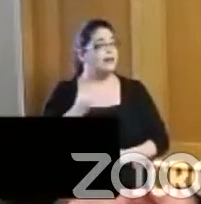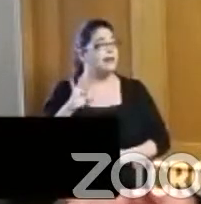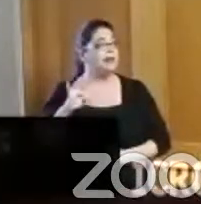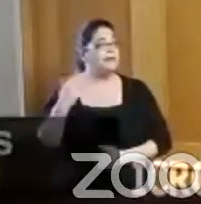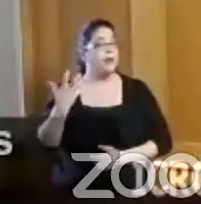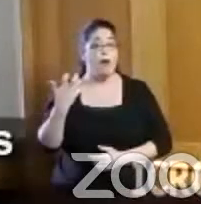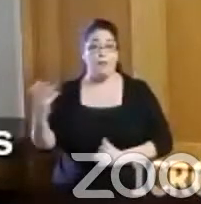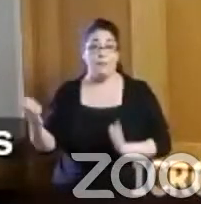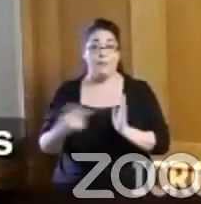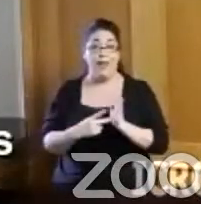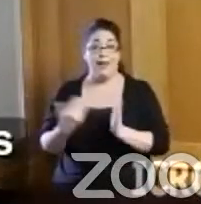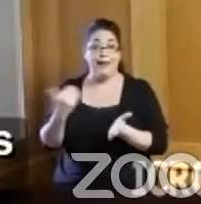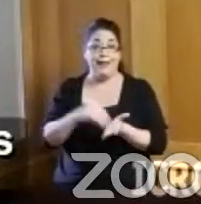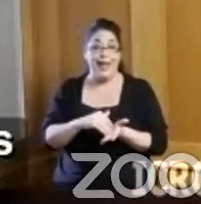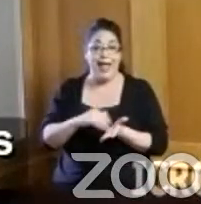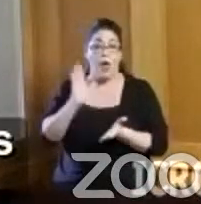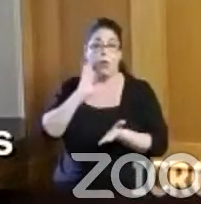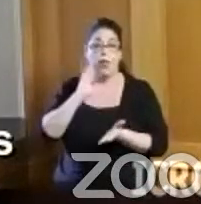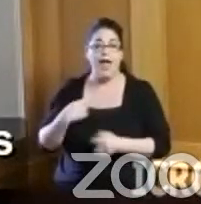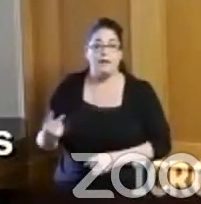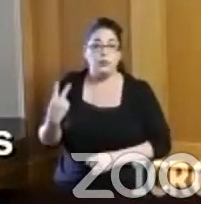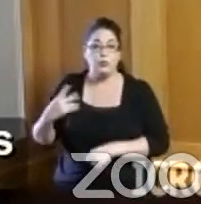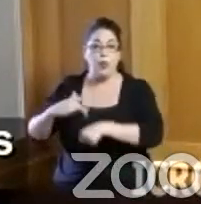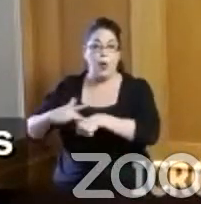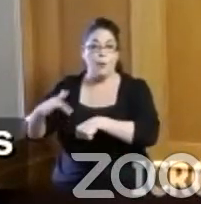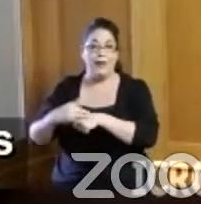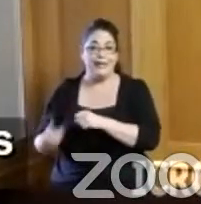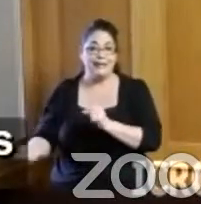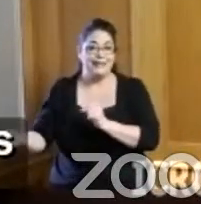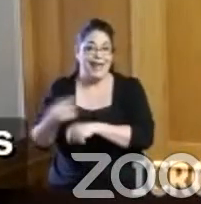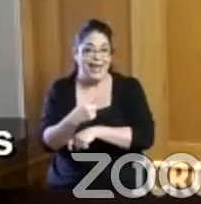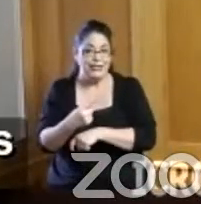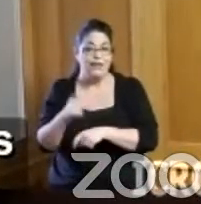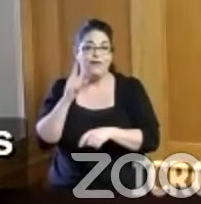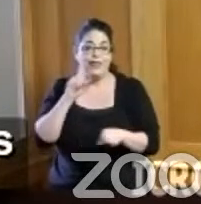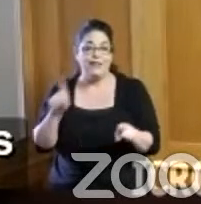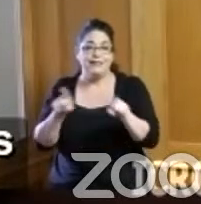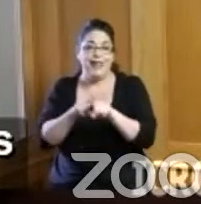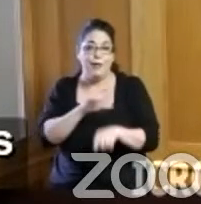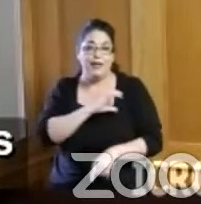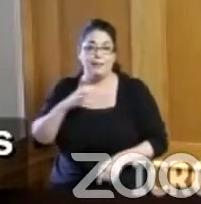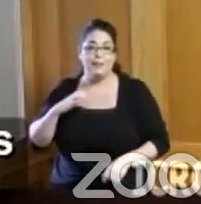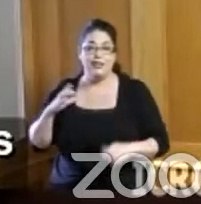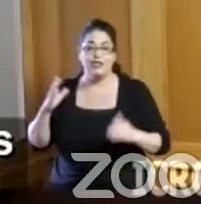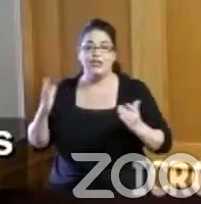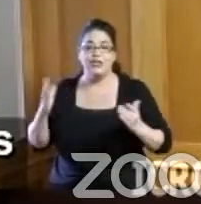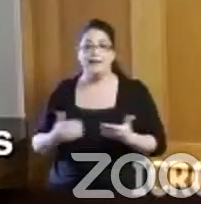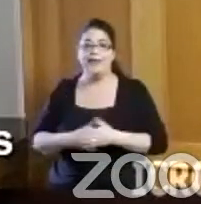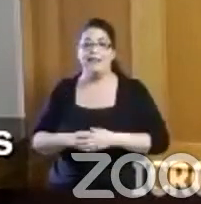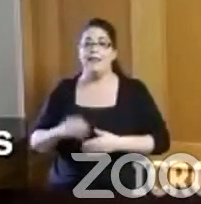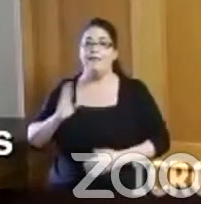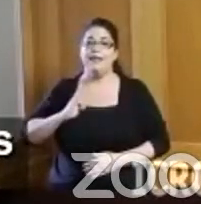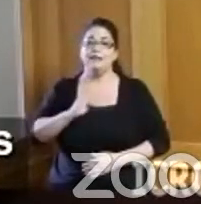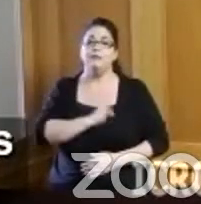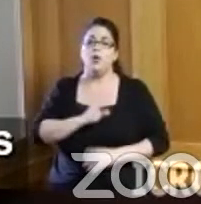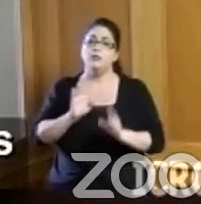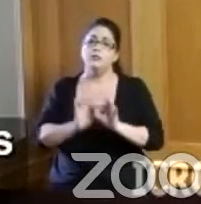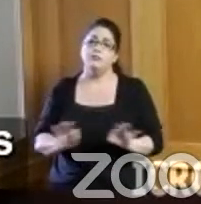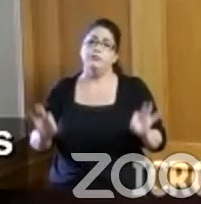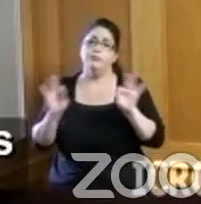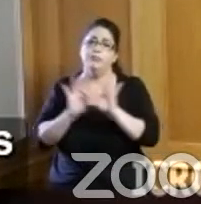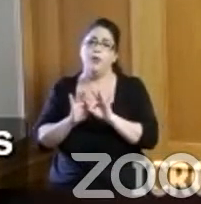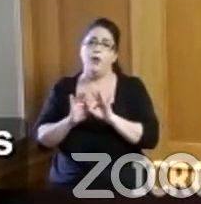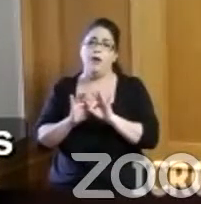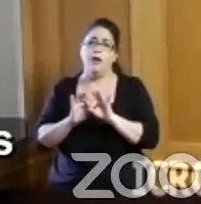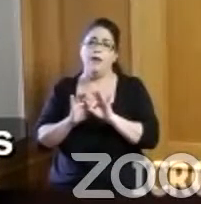again, he can, because we will have two openings next year in this same commission. It's just so important, these boards and commissions, the movers,